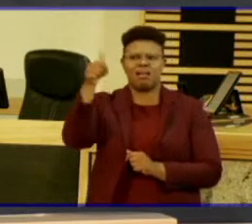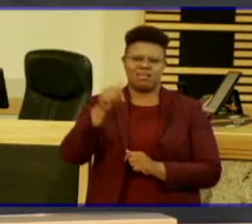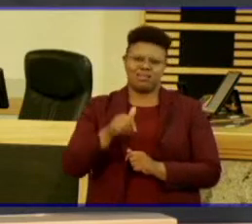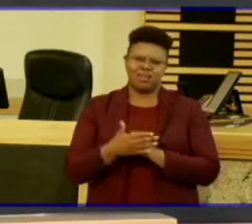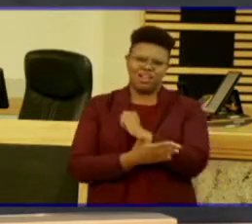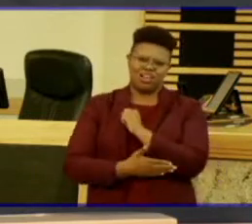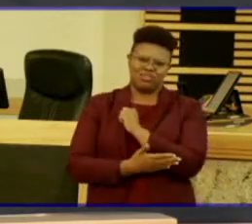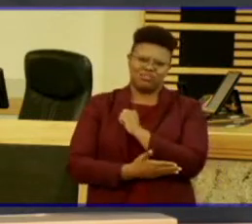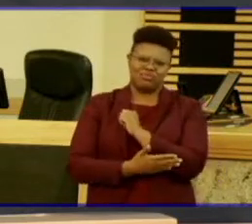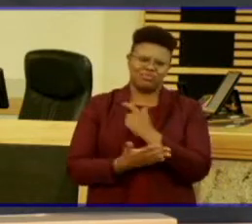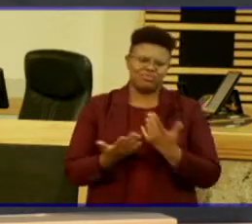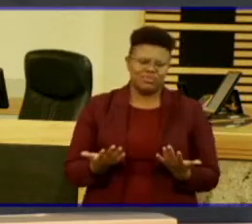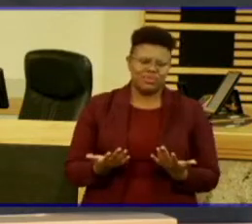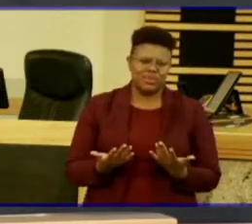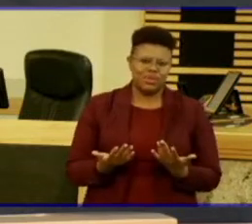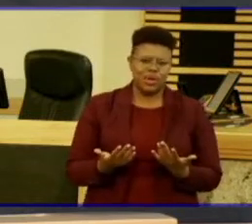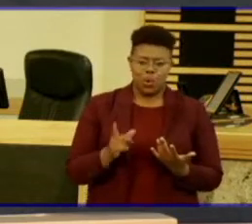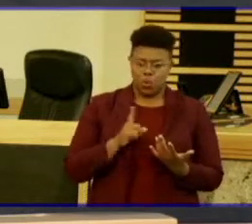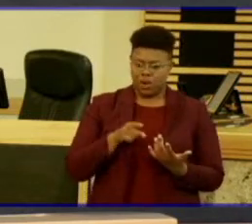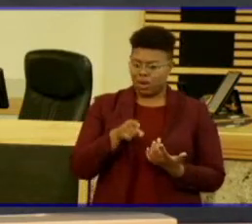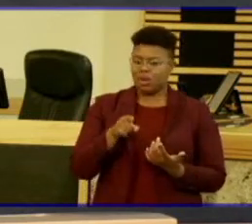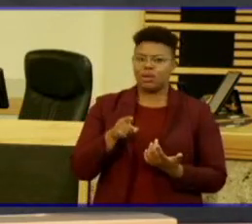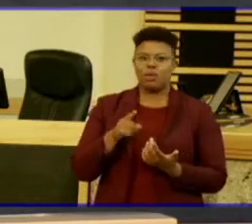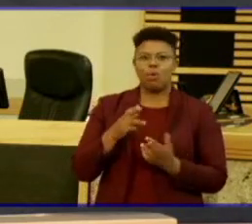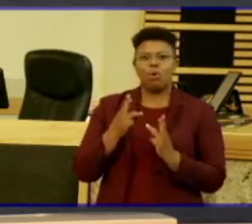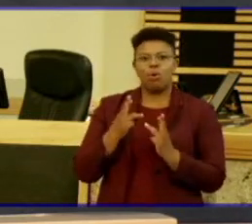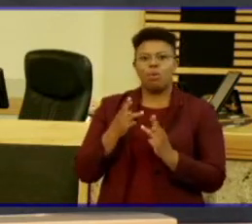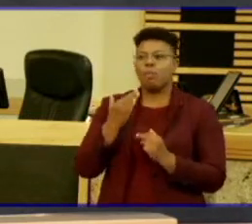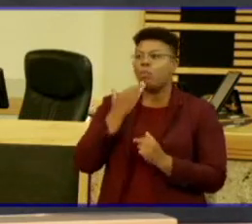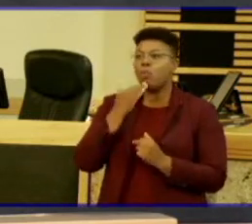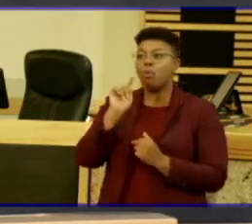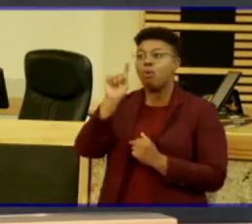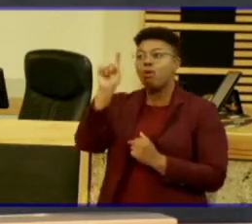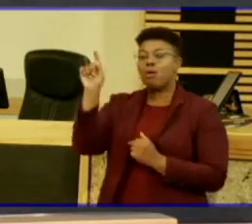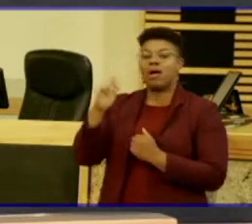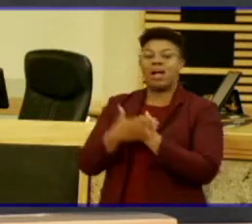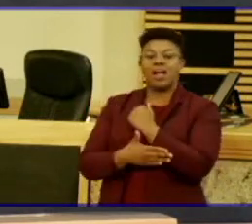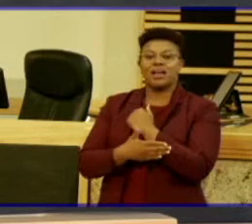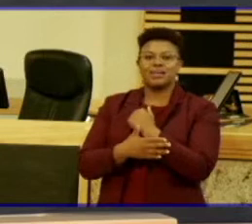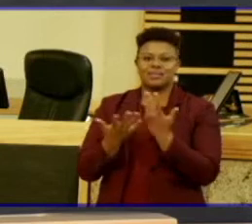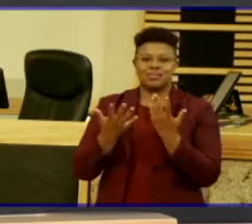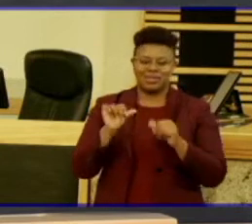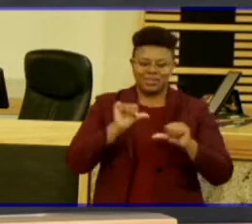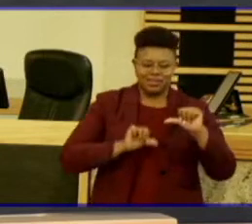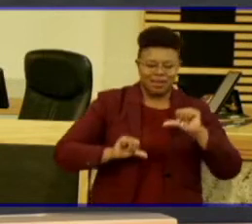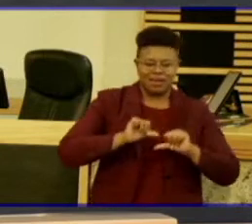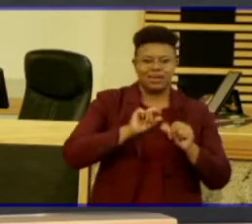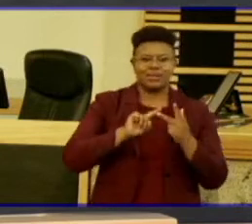world markets requires investment in science and technology to improve quality